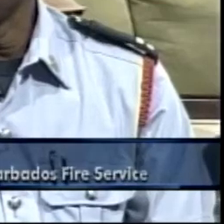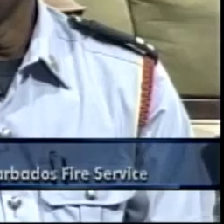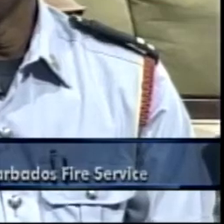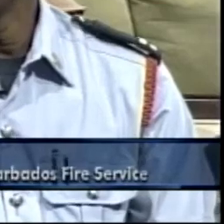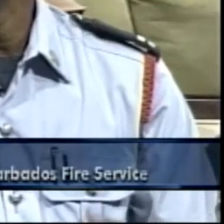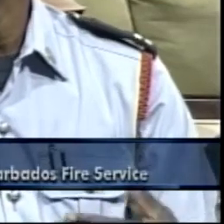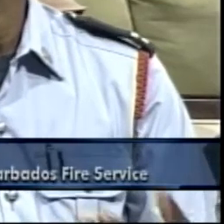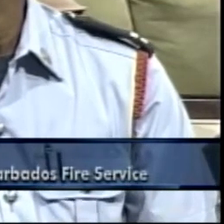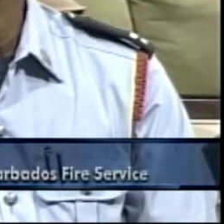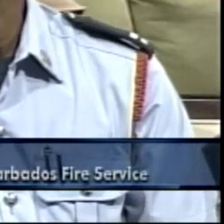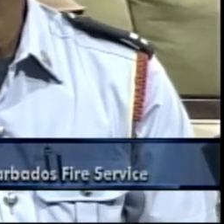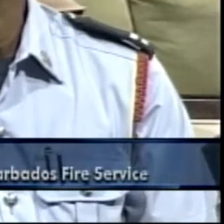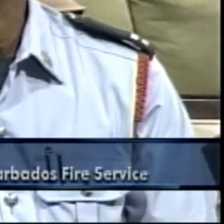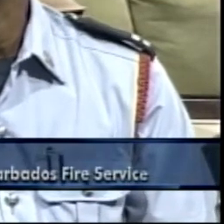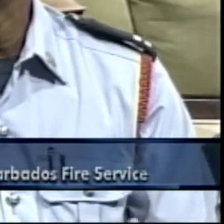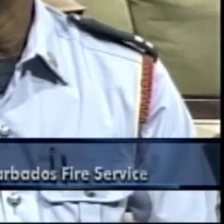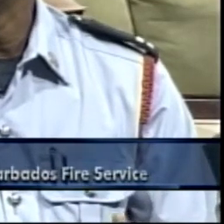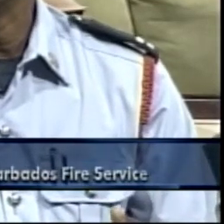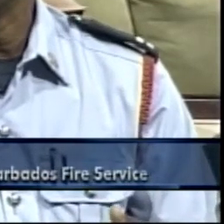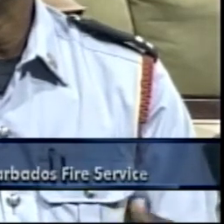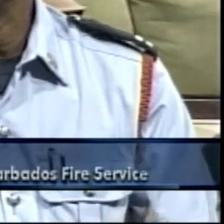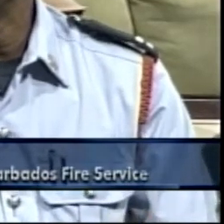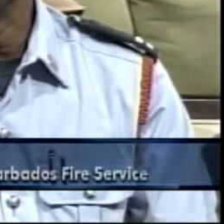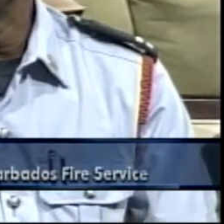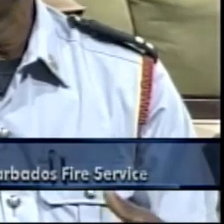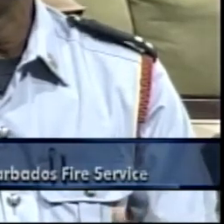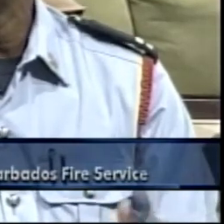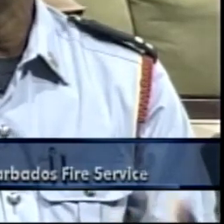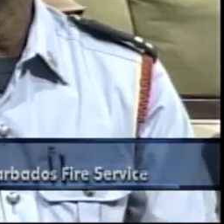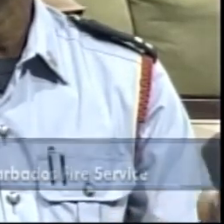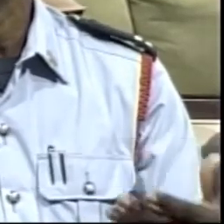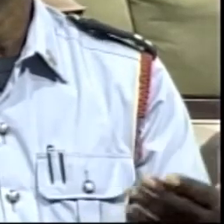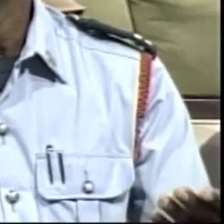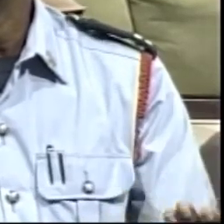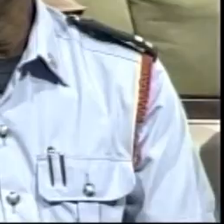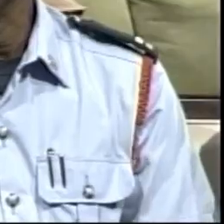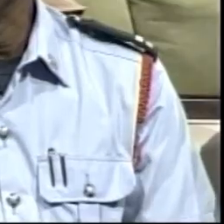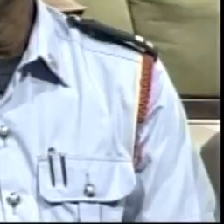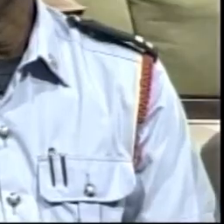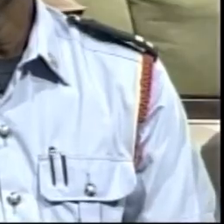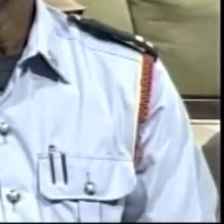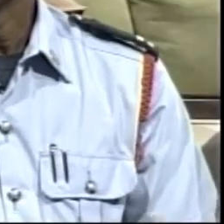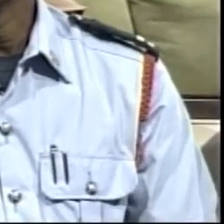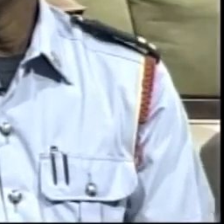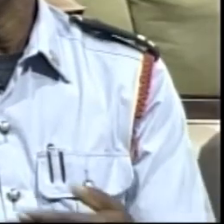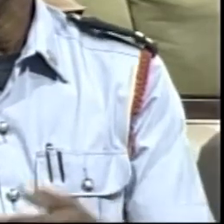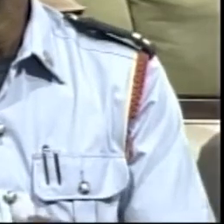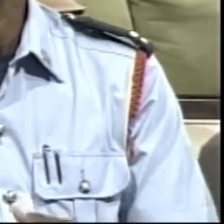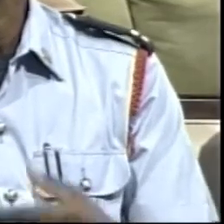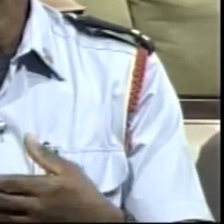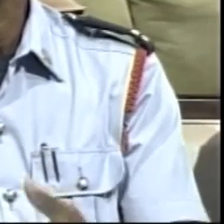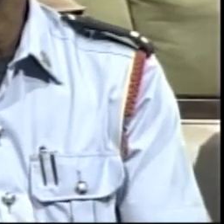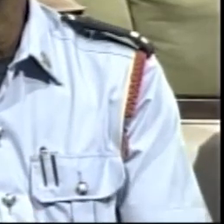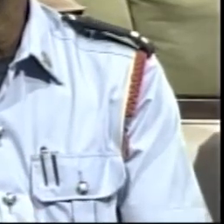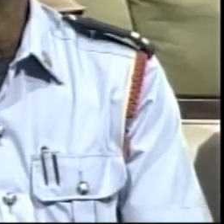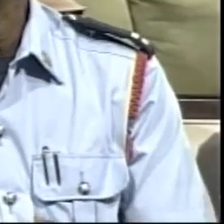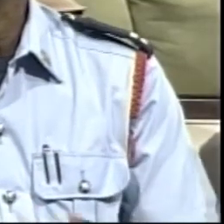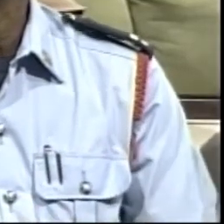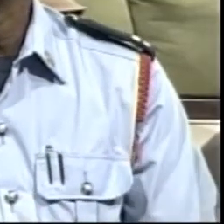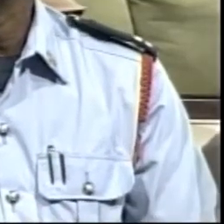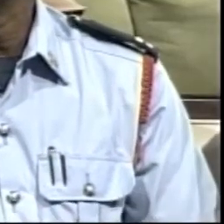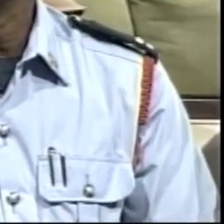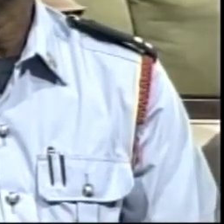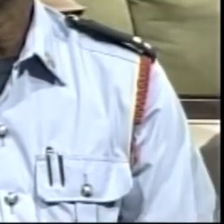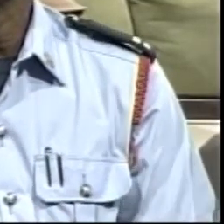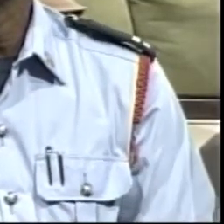your home. And I suppose those of us who drive know that any good driver anticipates for the next driver. So you might be doing very well at home, but